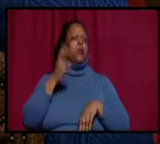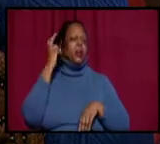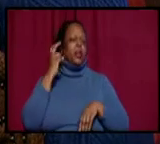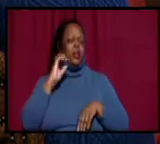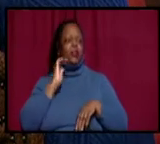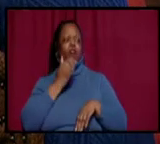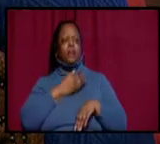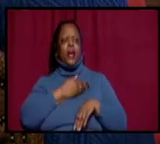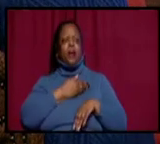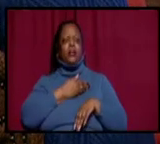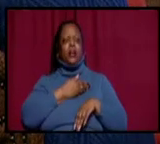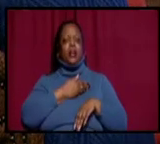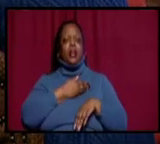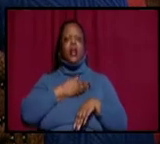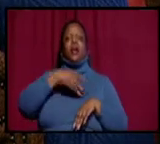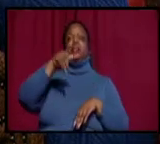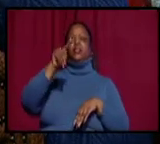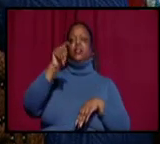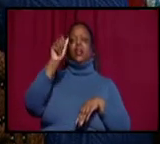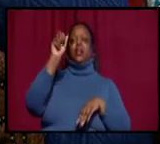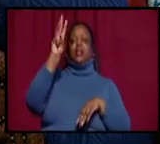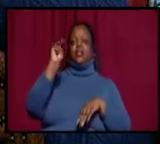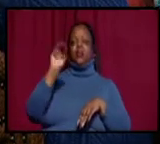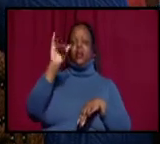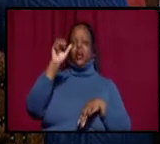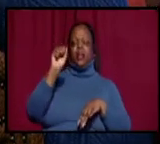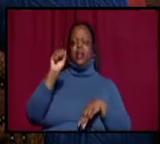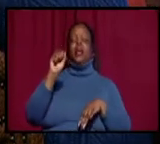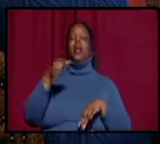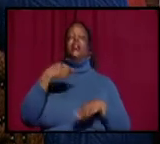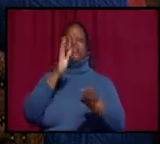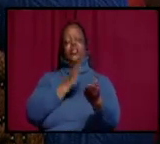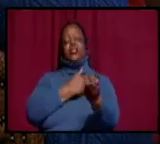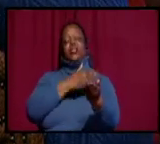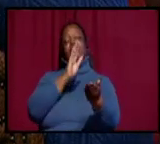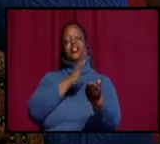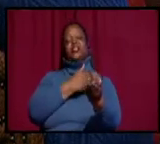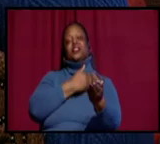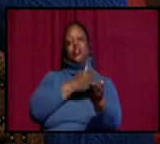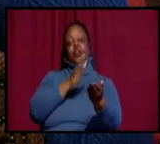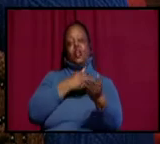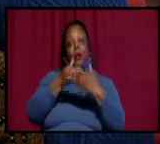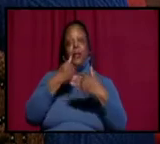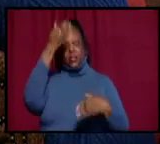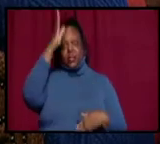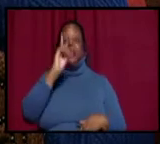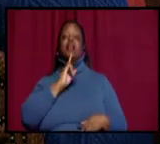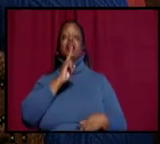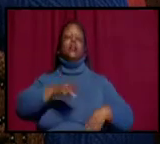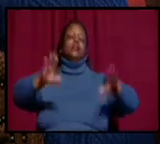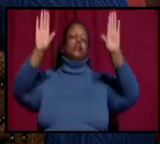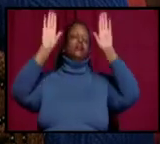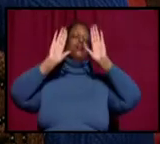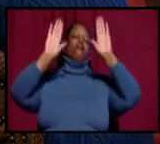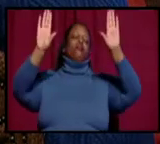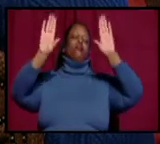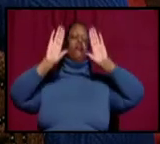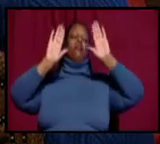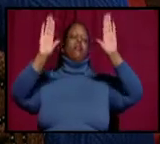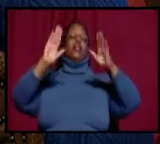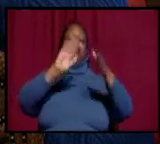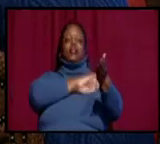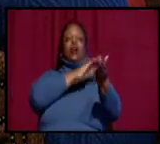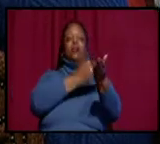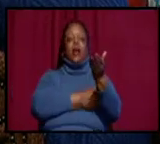from our baby sister, Tanya, as she shares a bit of this song. Amen. Because God is the greatest power. We shall